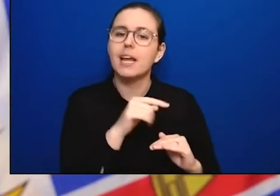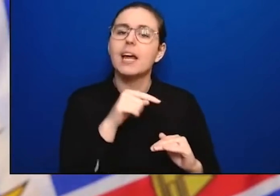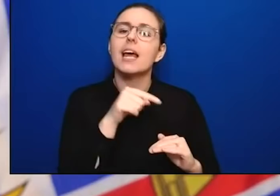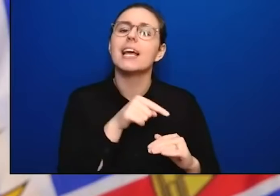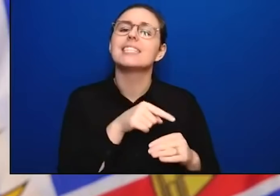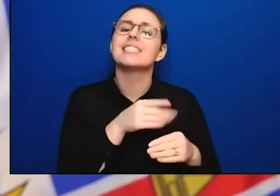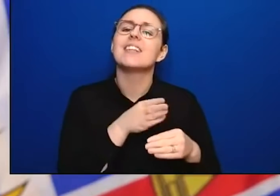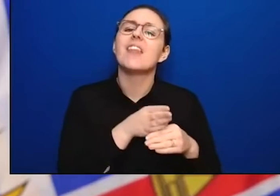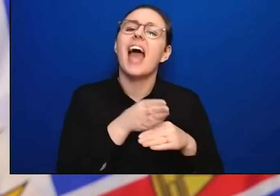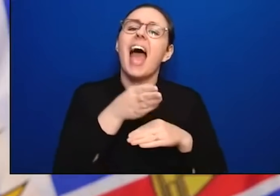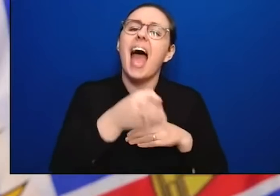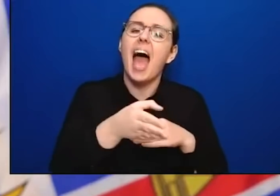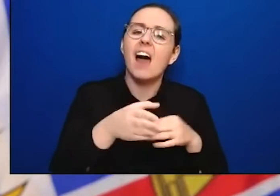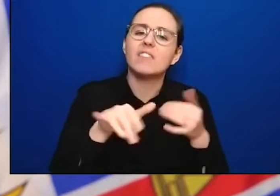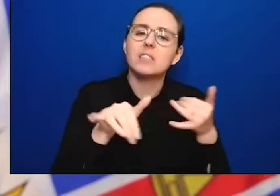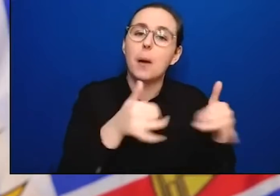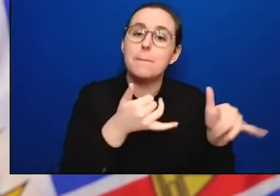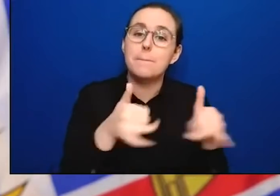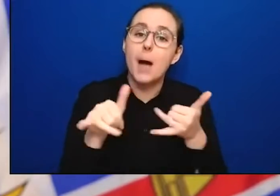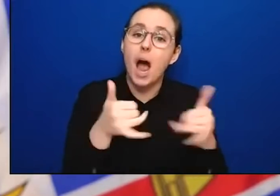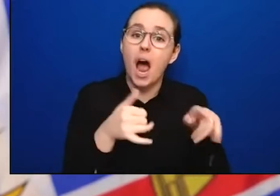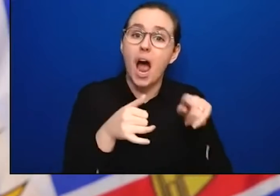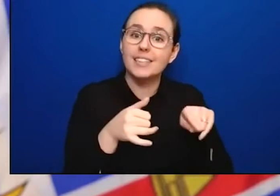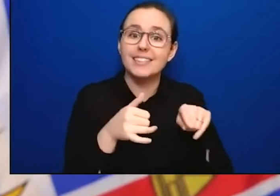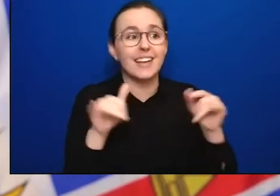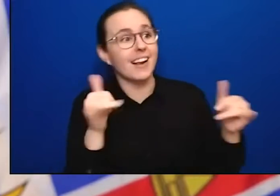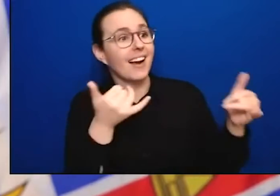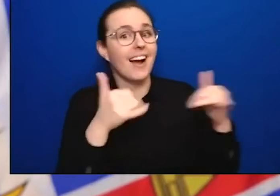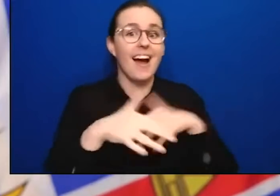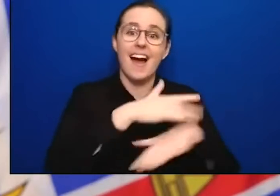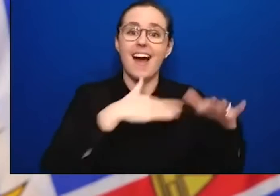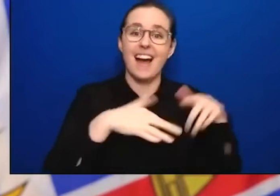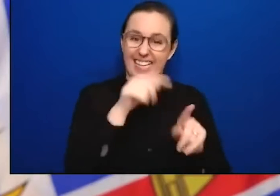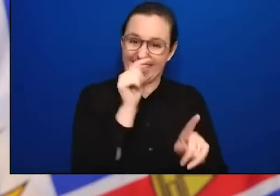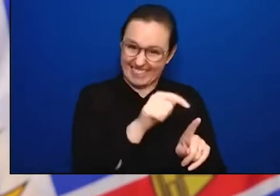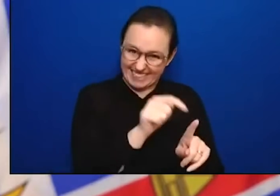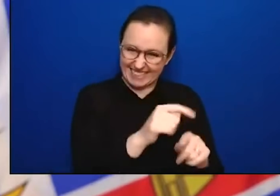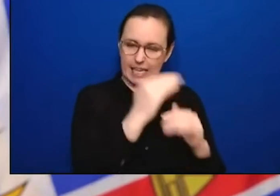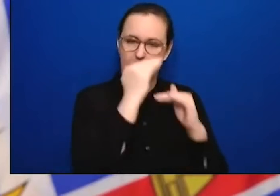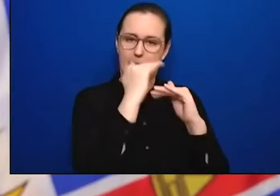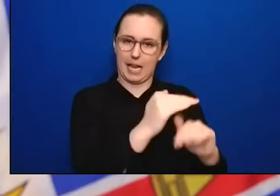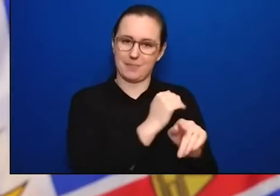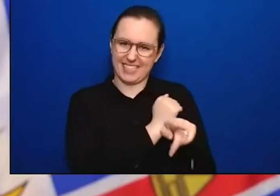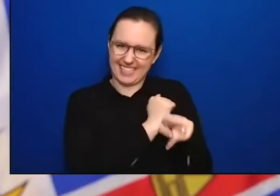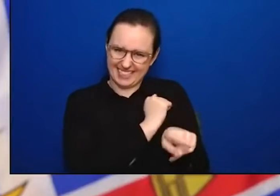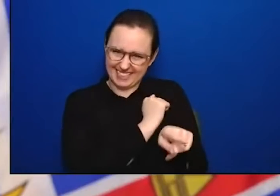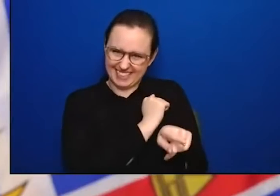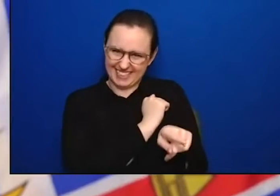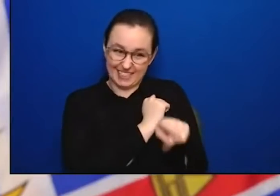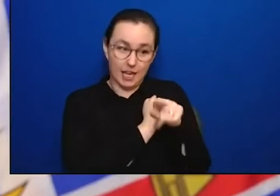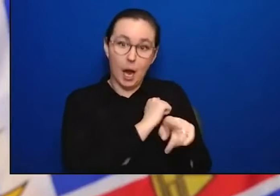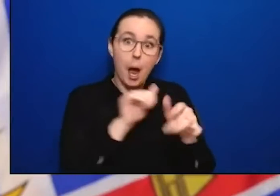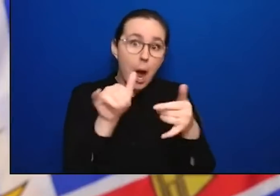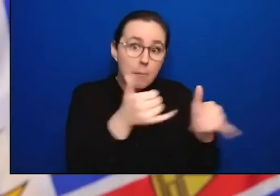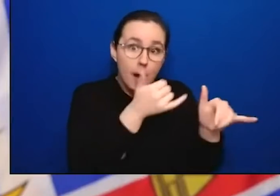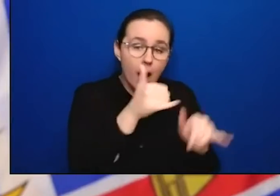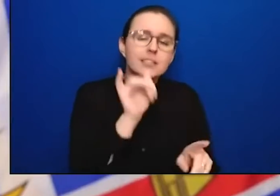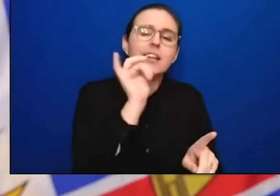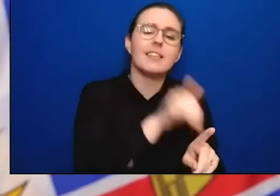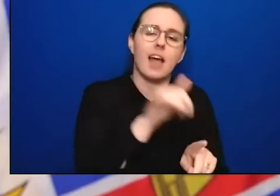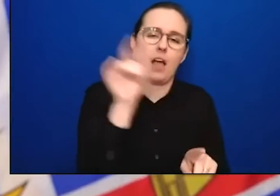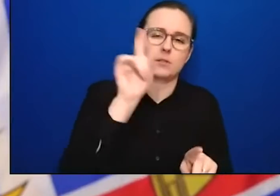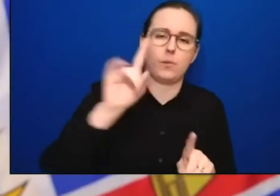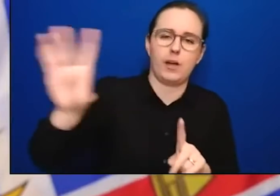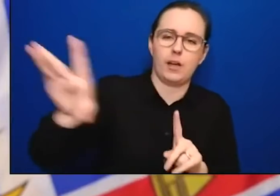funeral services are not restricted. It is the celebrations, the parties afterwards. And we know that invariably those